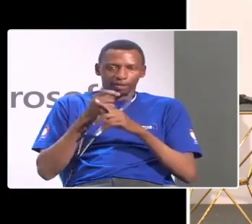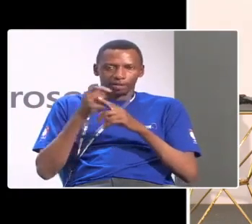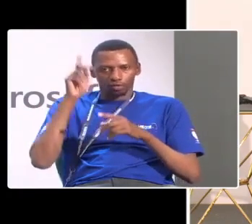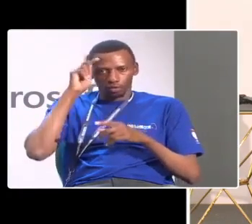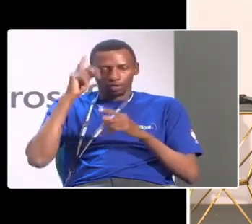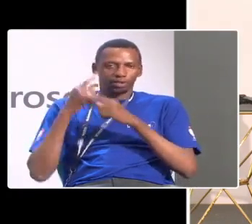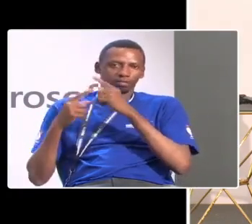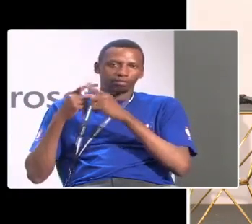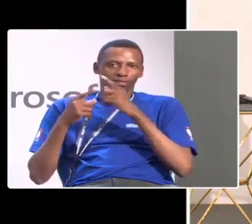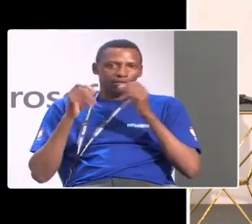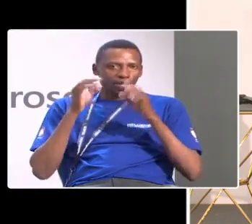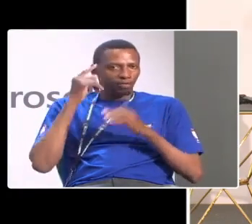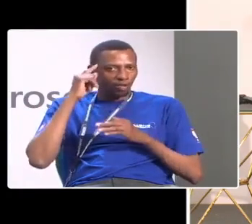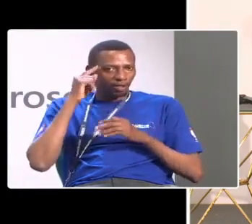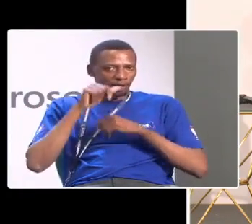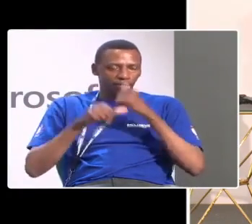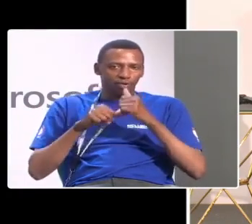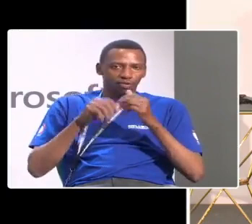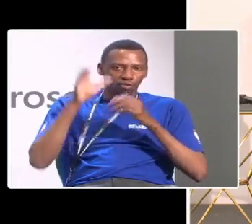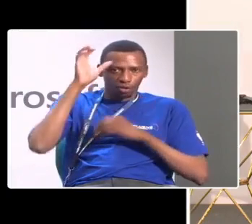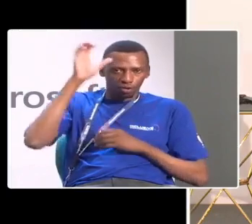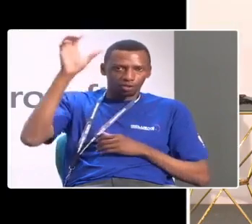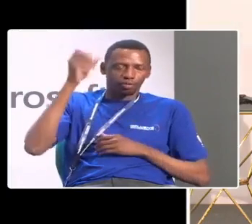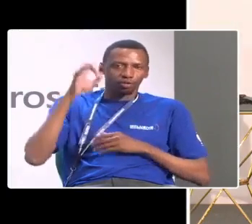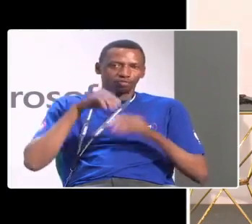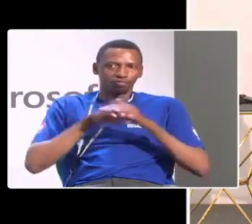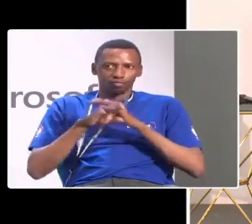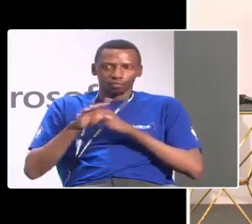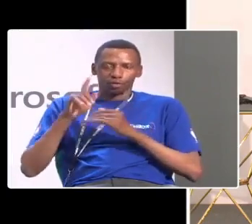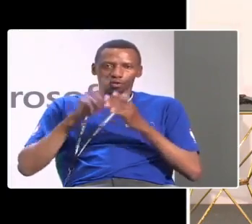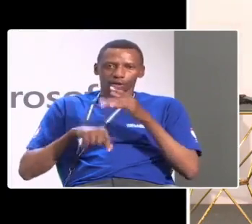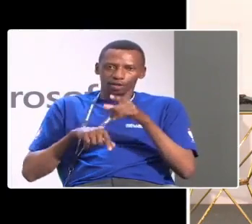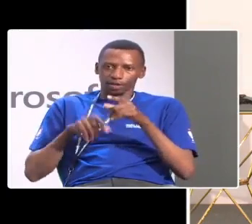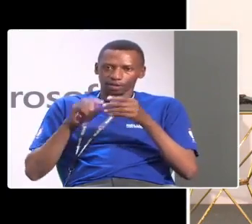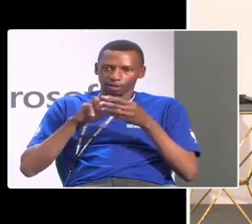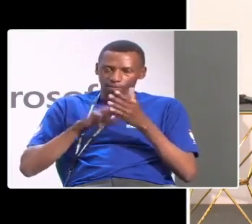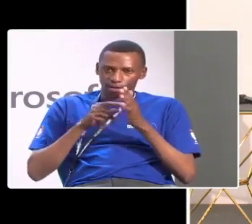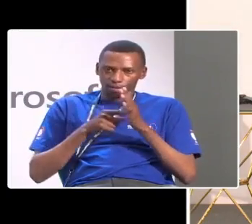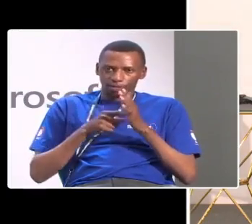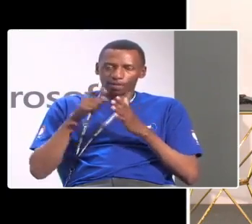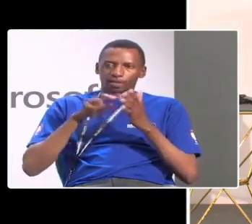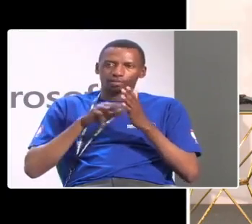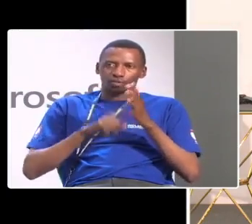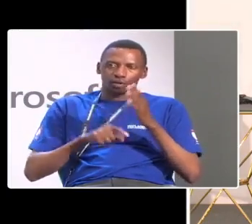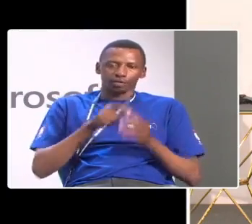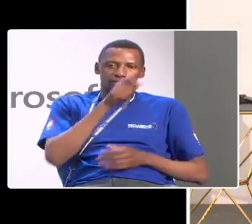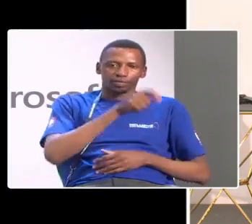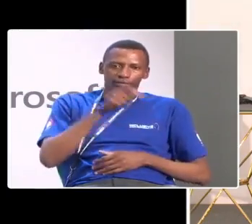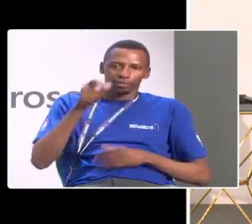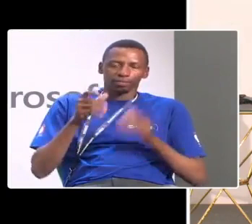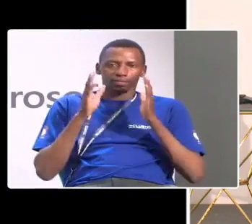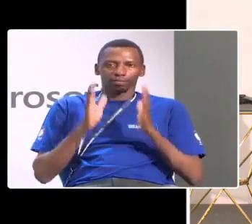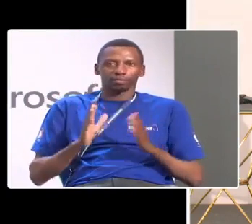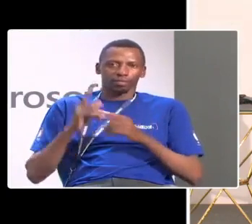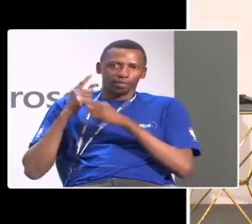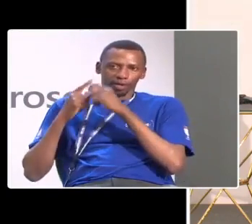think about the concept of accessibility and what that means for lifespan design, it means that everyone has